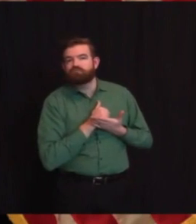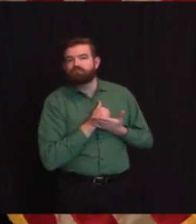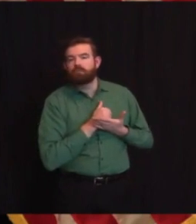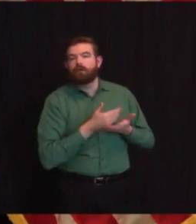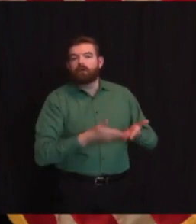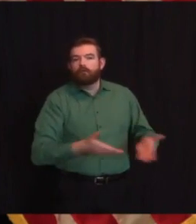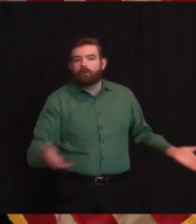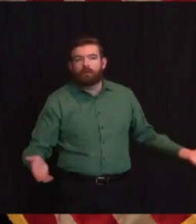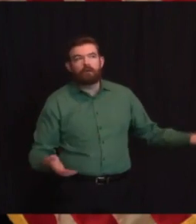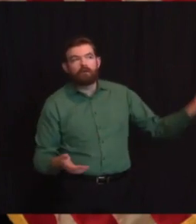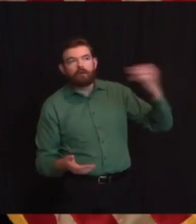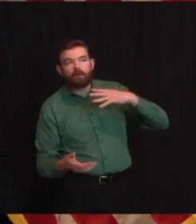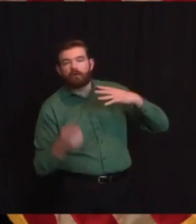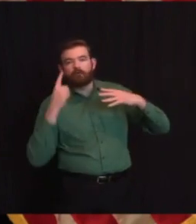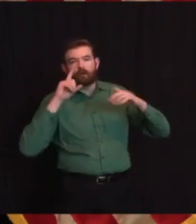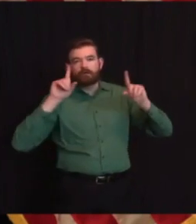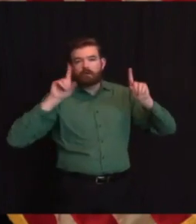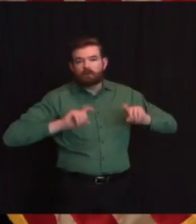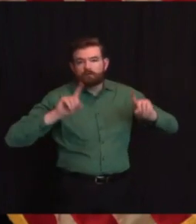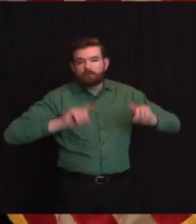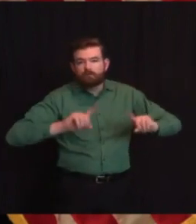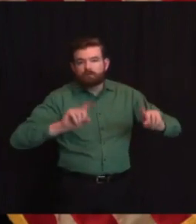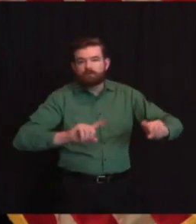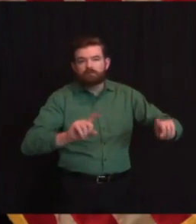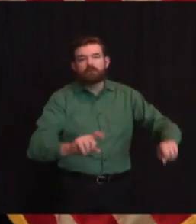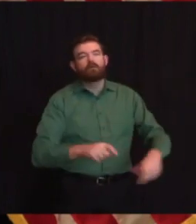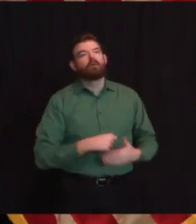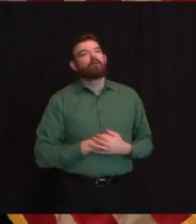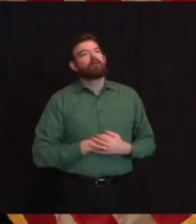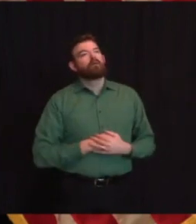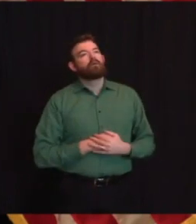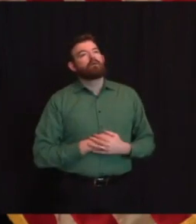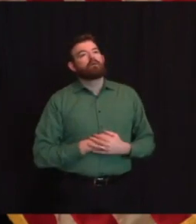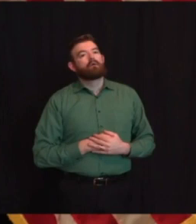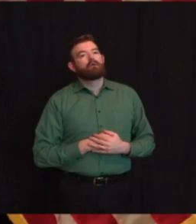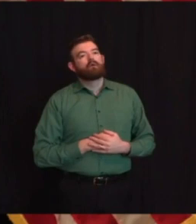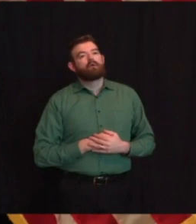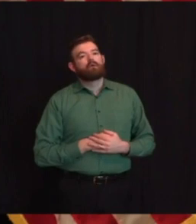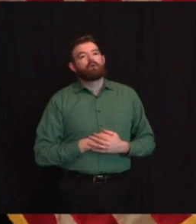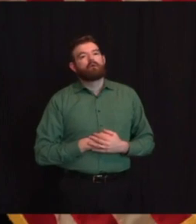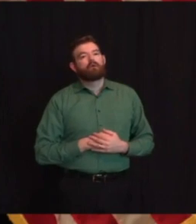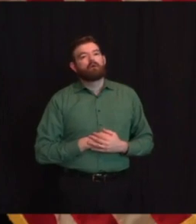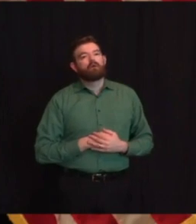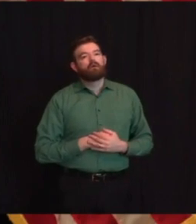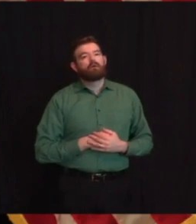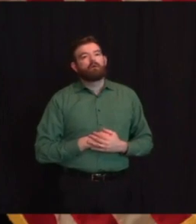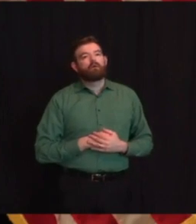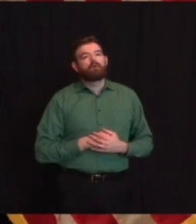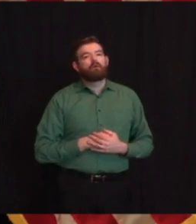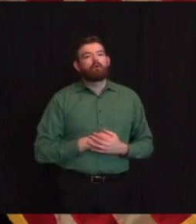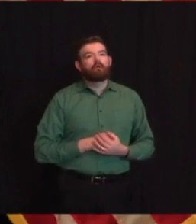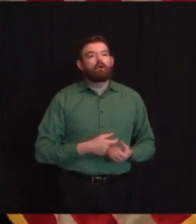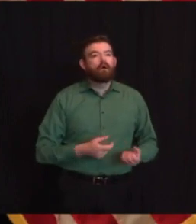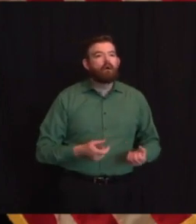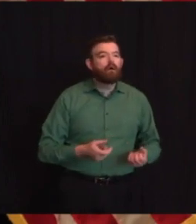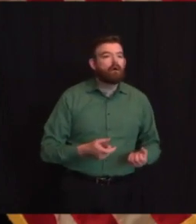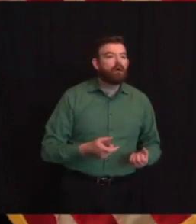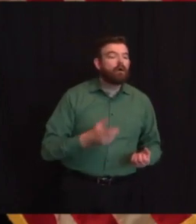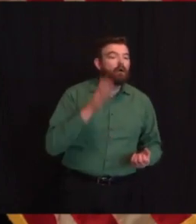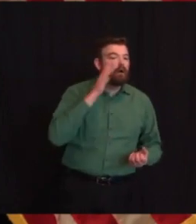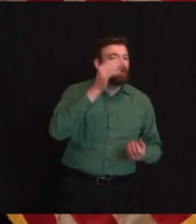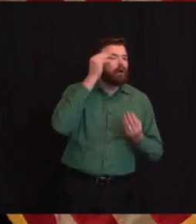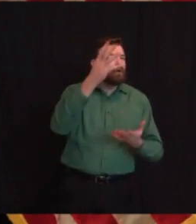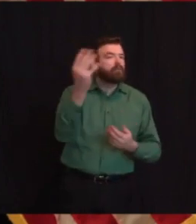test, and we'll be coming back to you with a more robust specifics on testing. A enormous amount